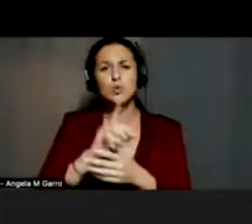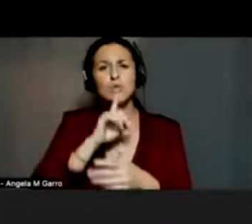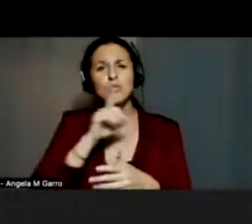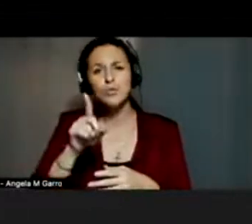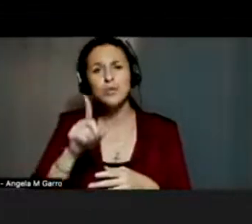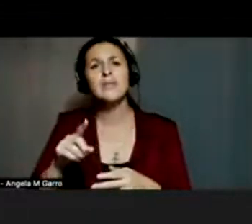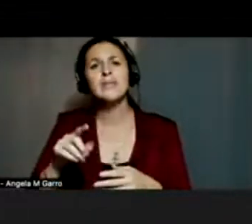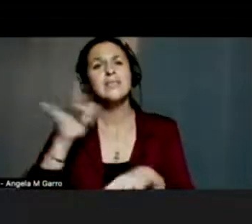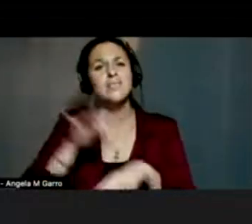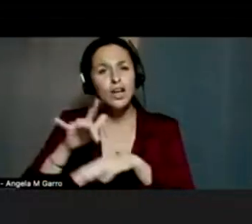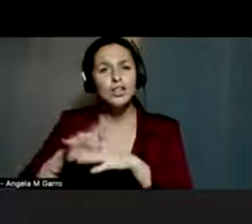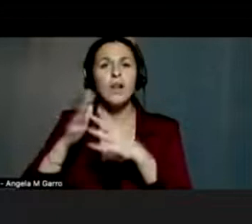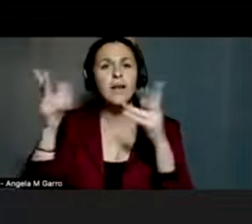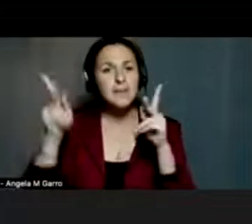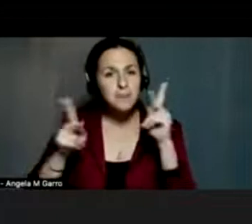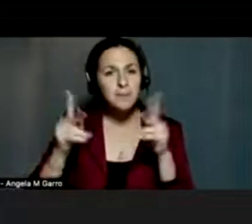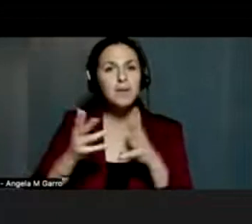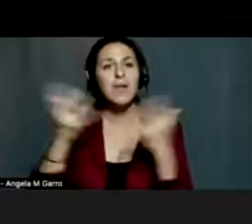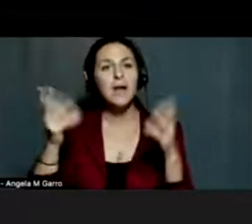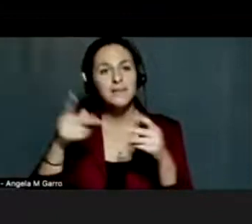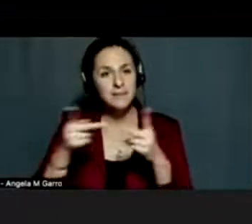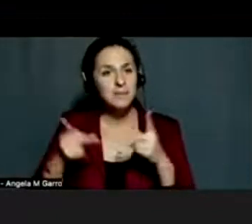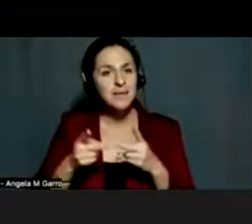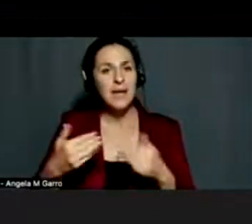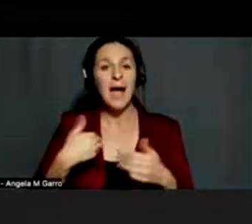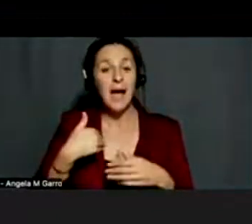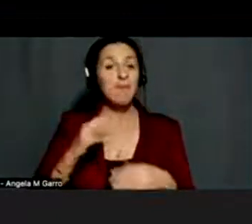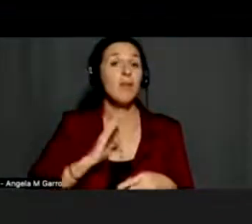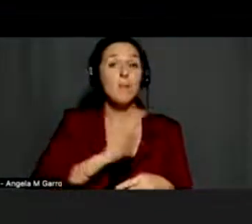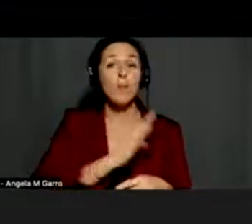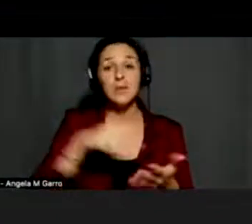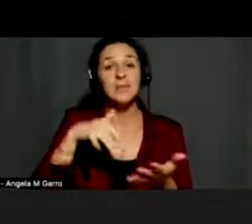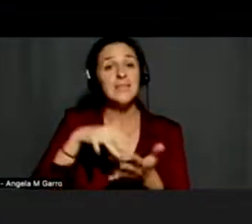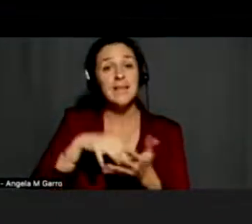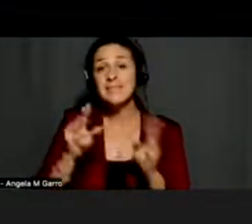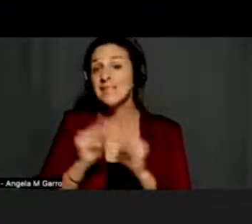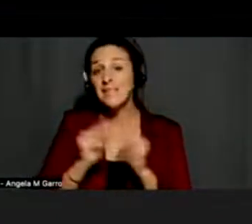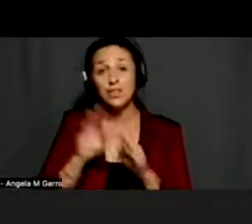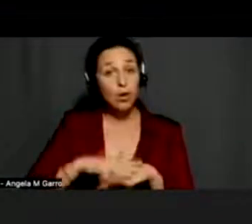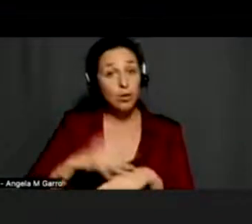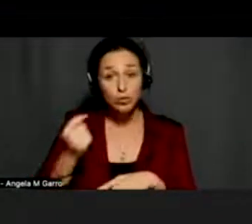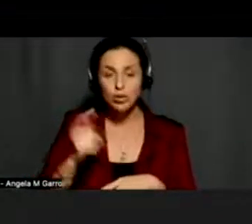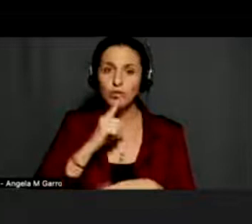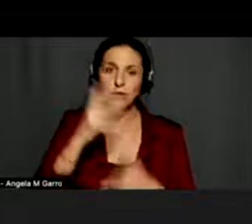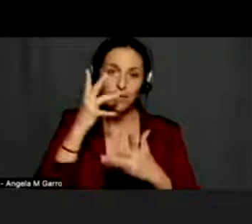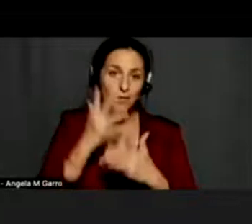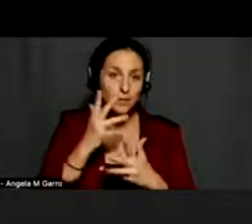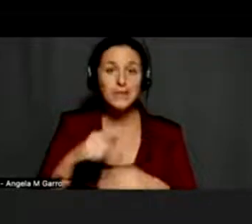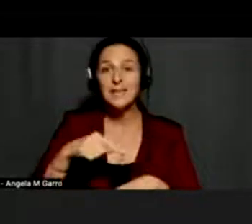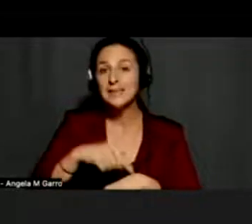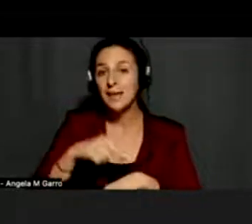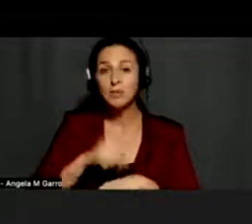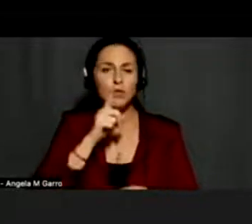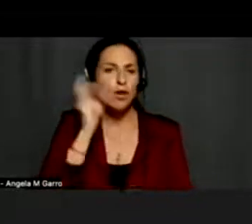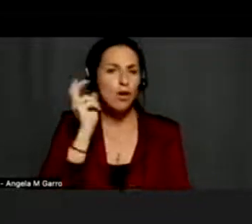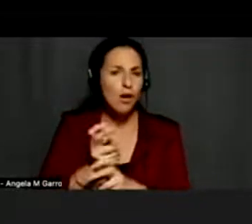of spaces. So having that board study session on Tuesday, while it was very unfortunately timed, really hard for people